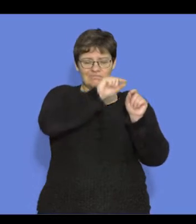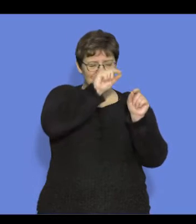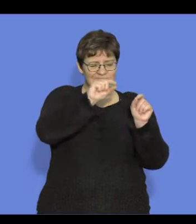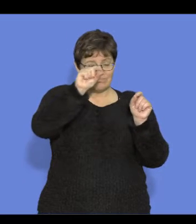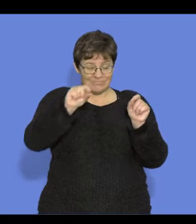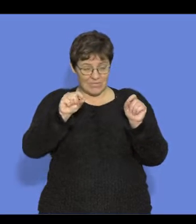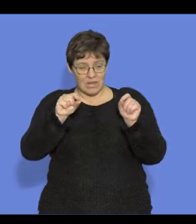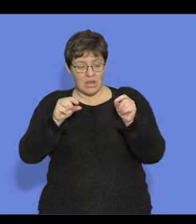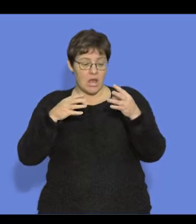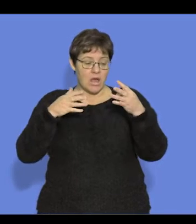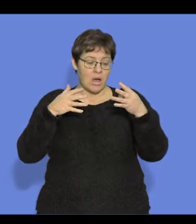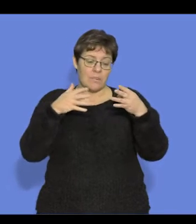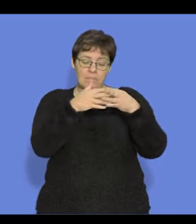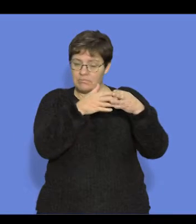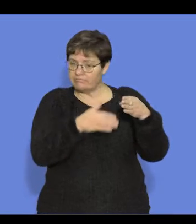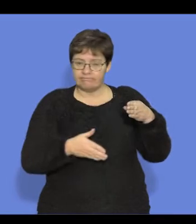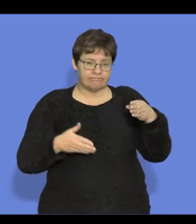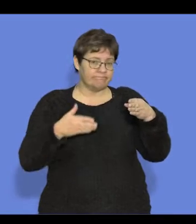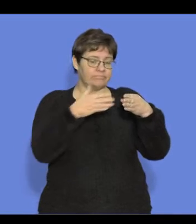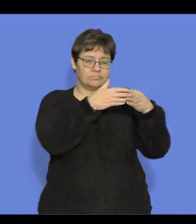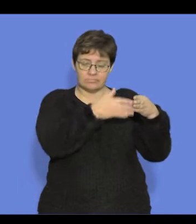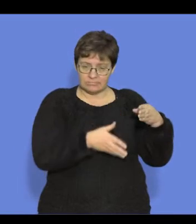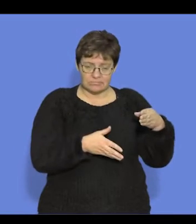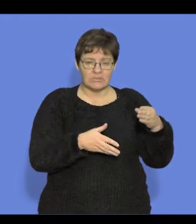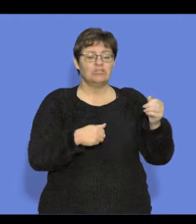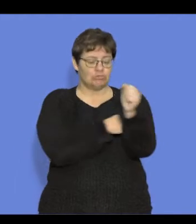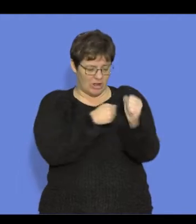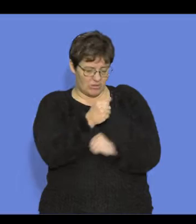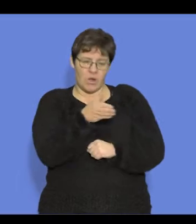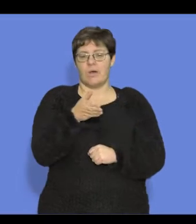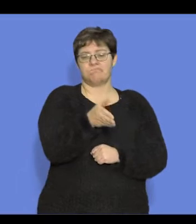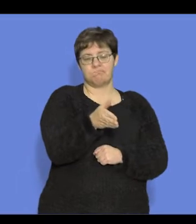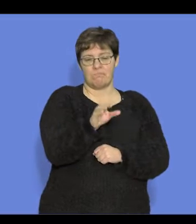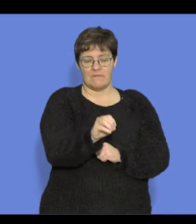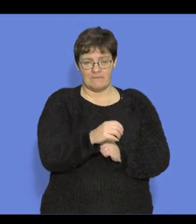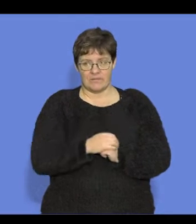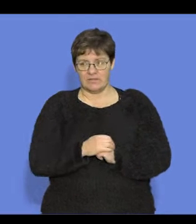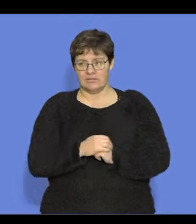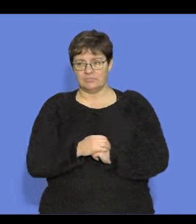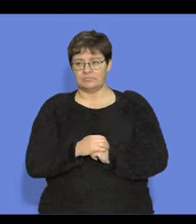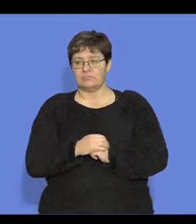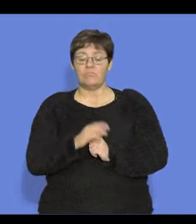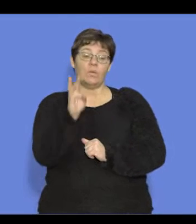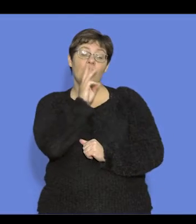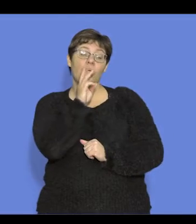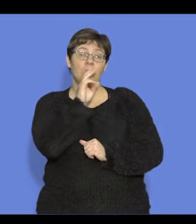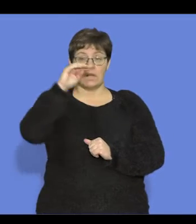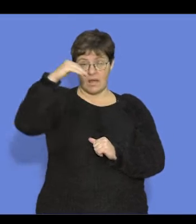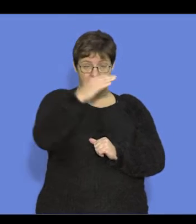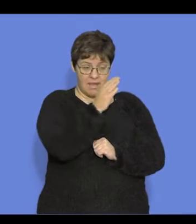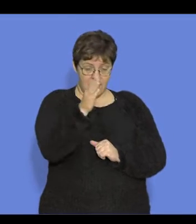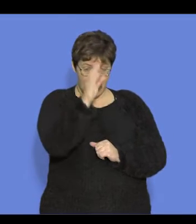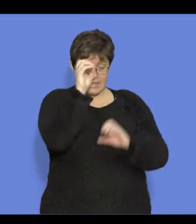impermeable substances in the cell walls. So if water's coming along the cell